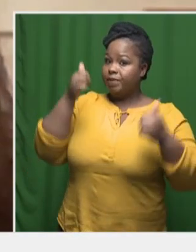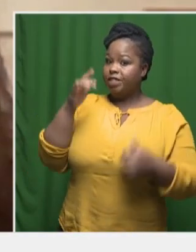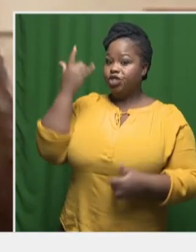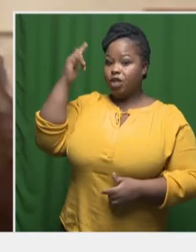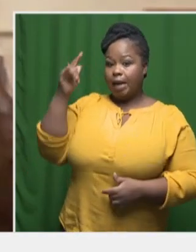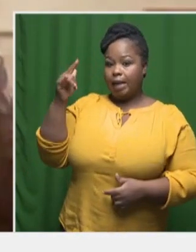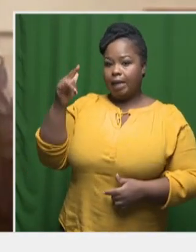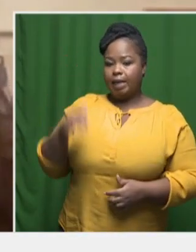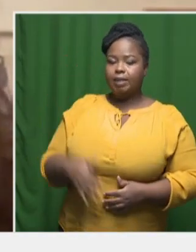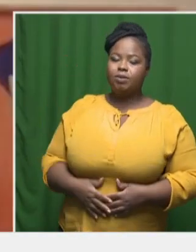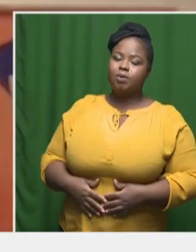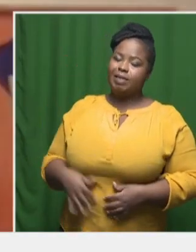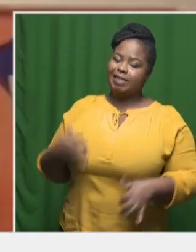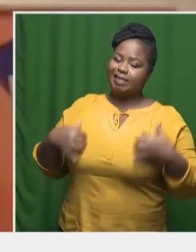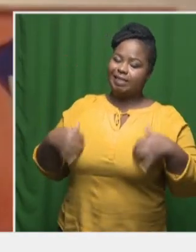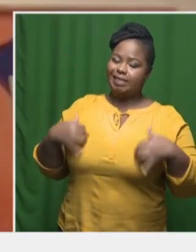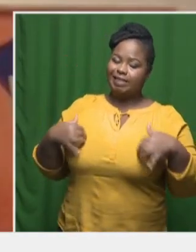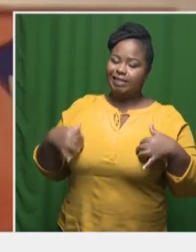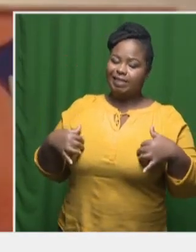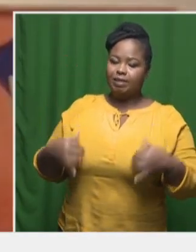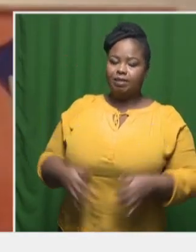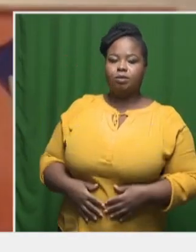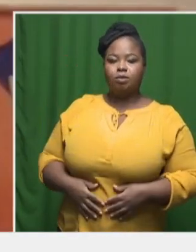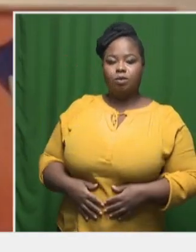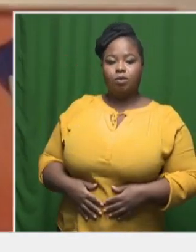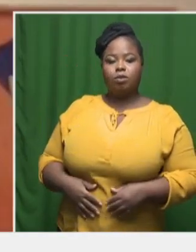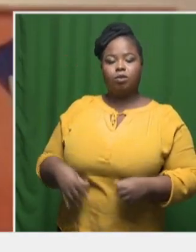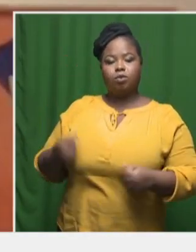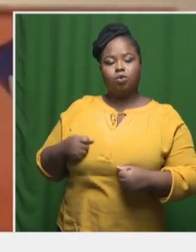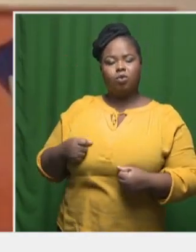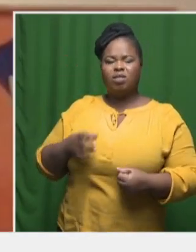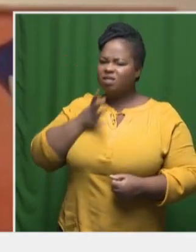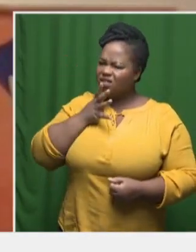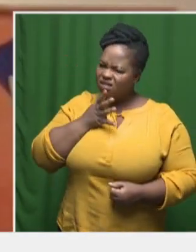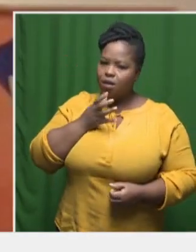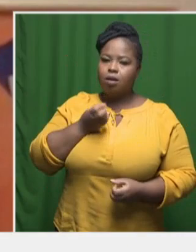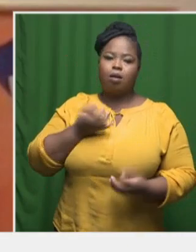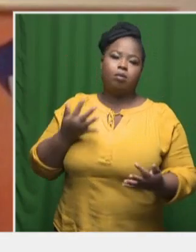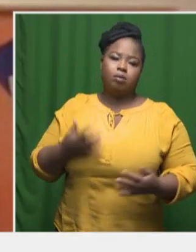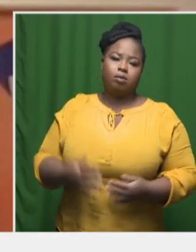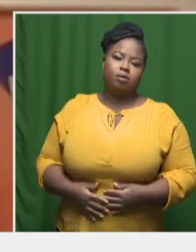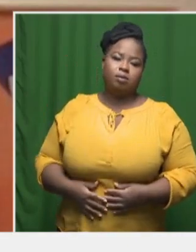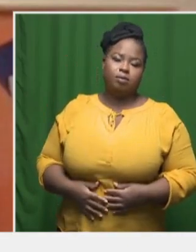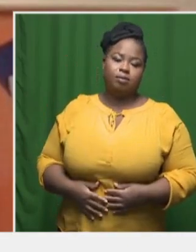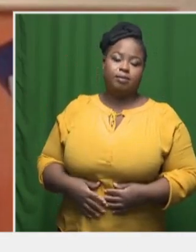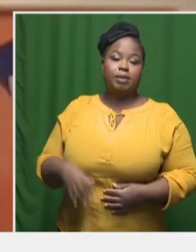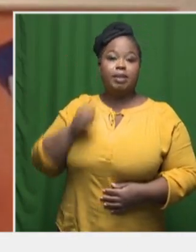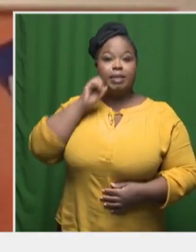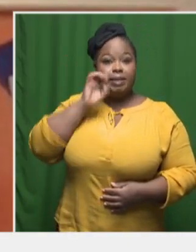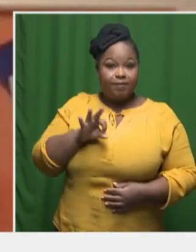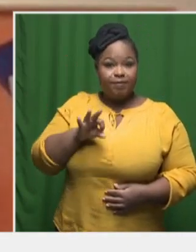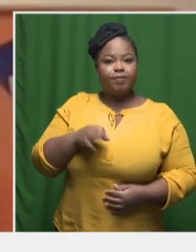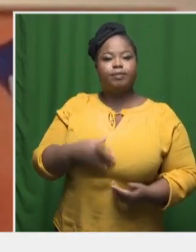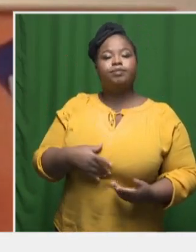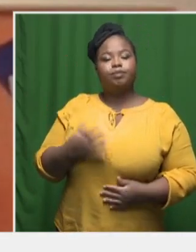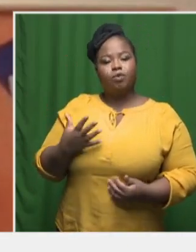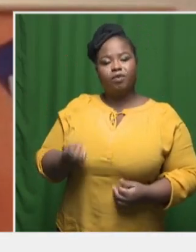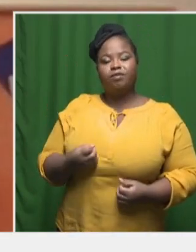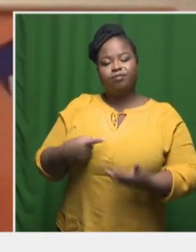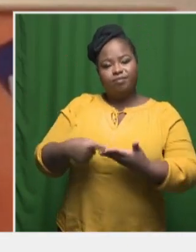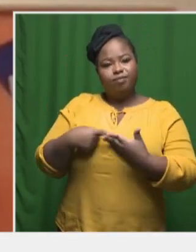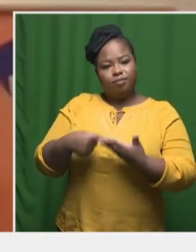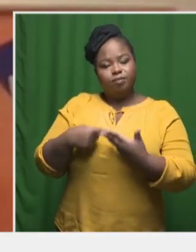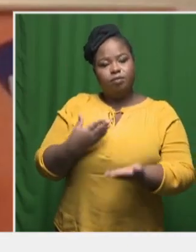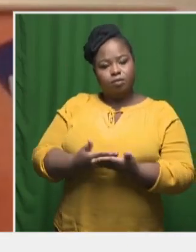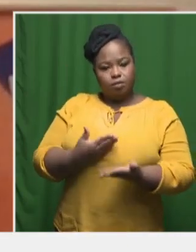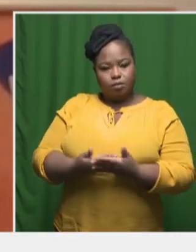think it's really, really exciting and optimistic and buoyant and abundant. If we have the very tough conversations that